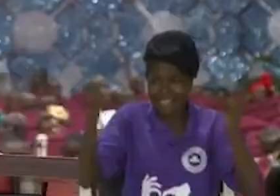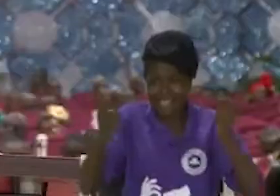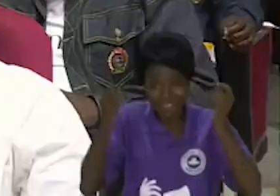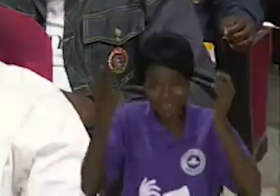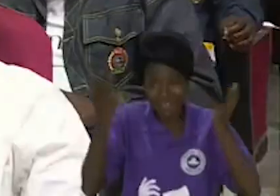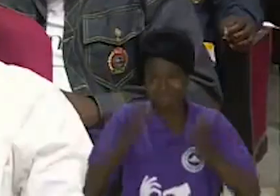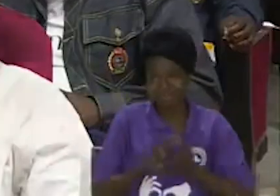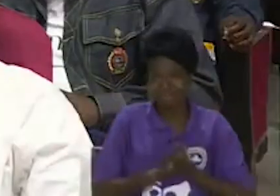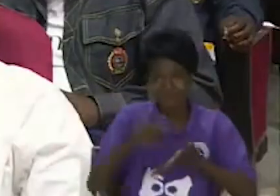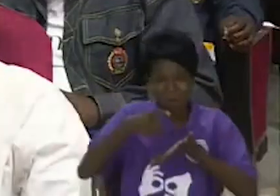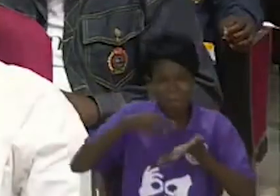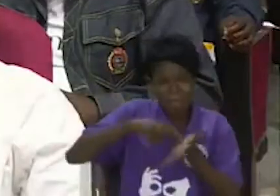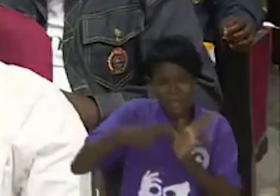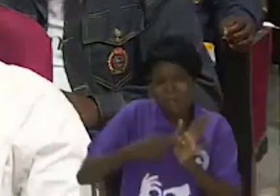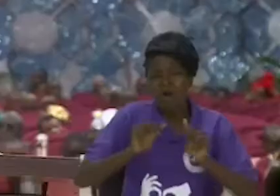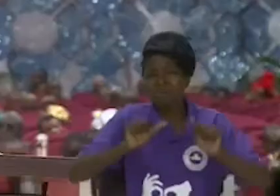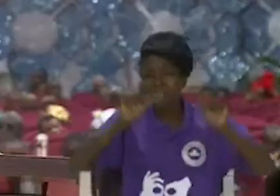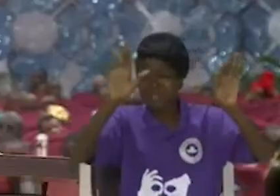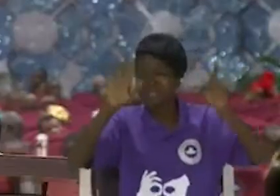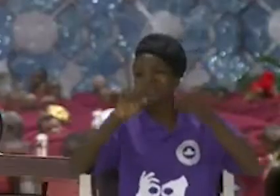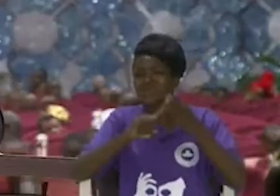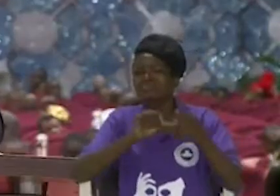So what does it mean to submit to God's authority?